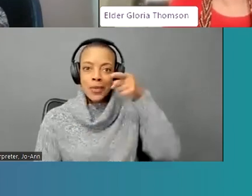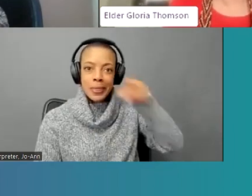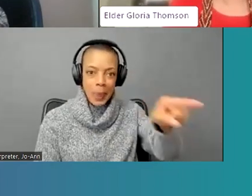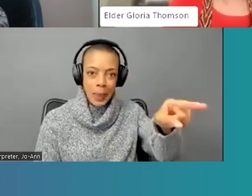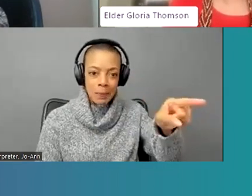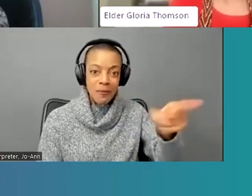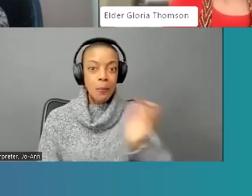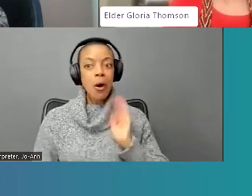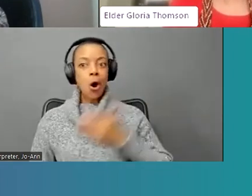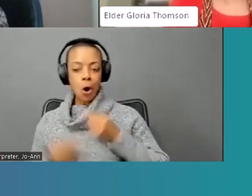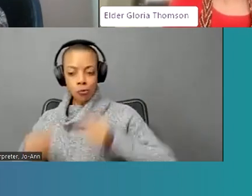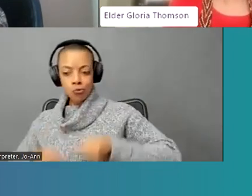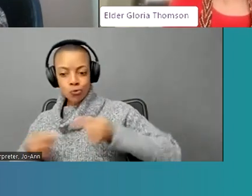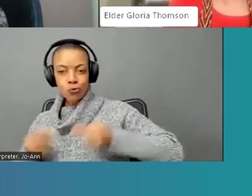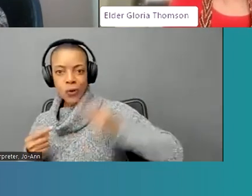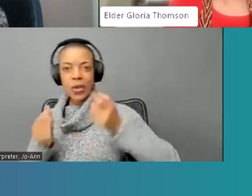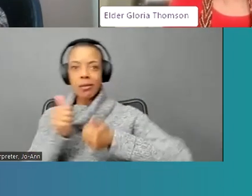And then here